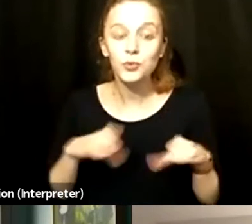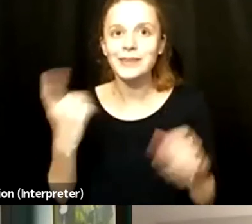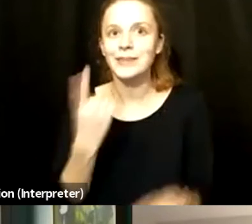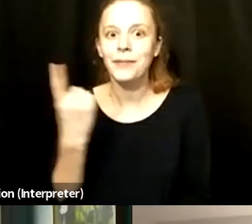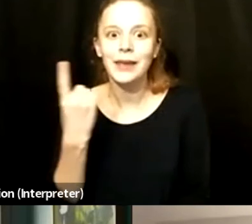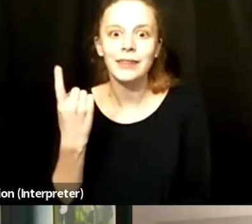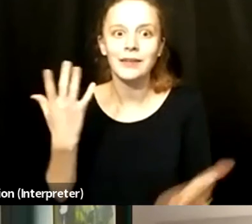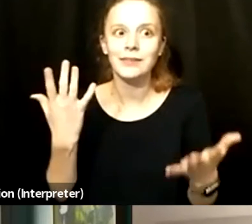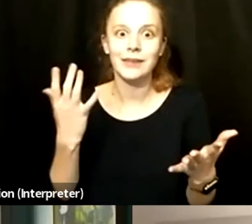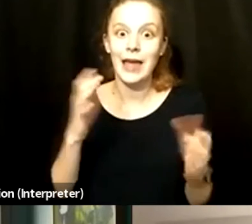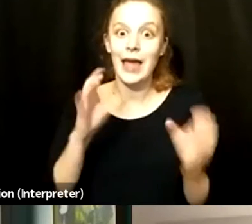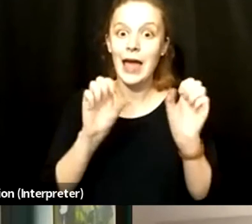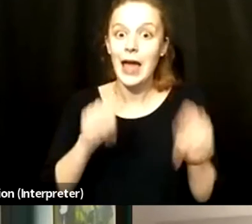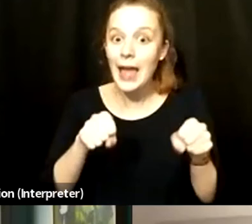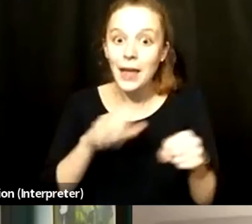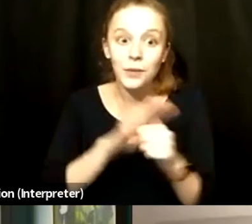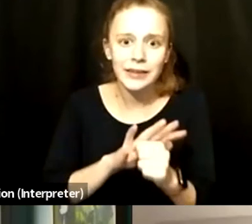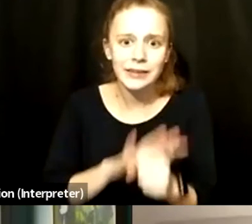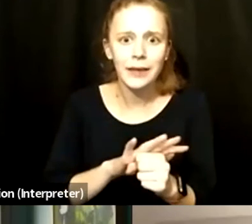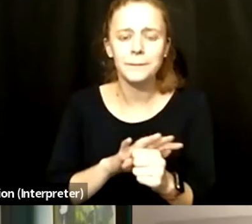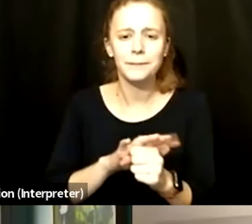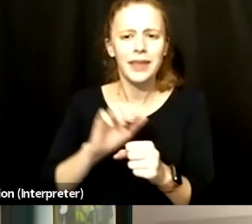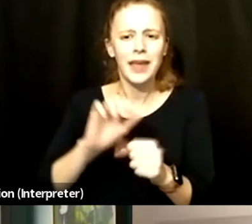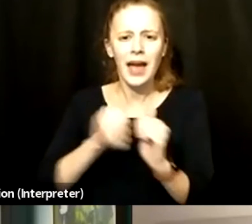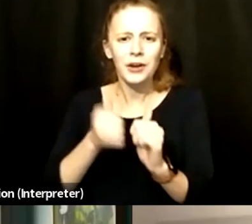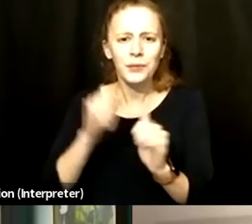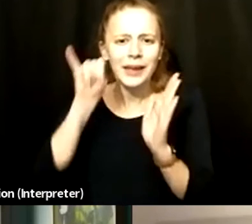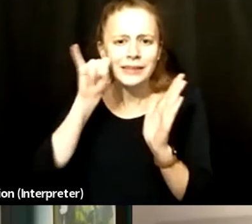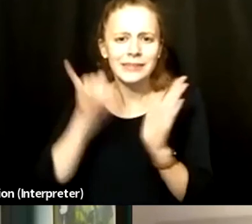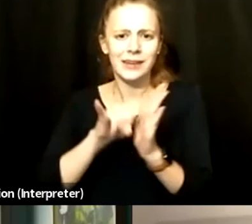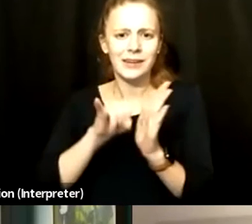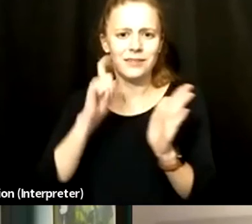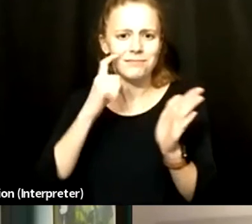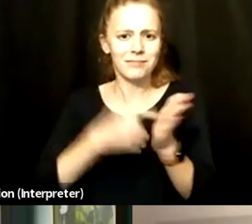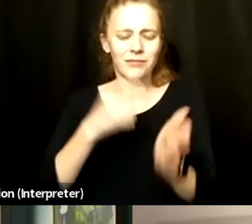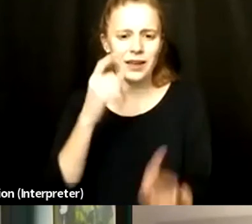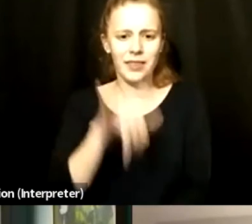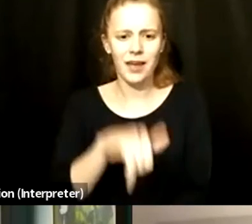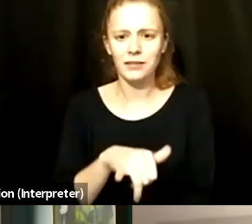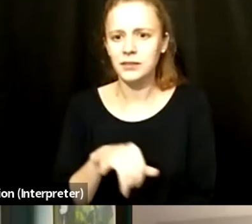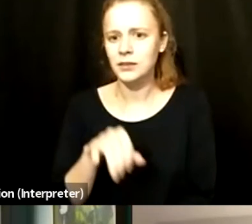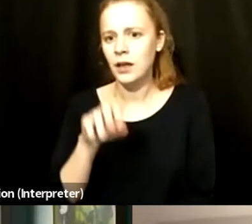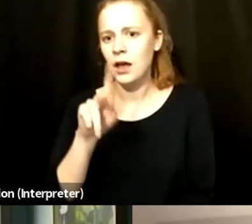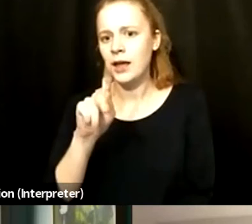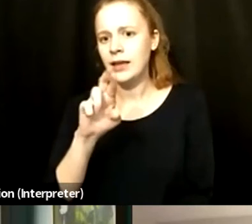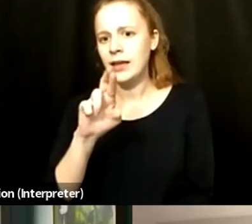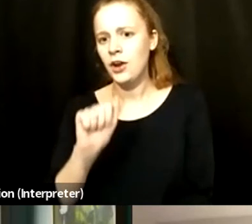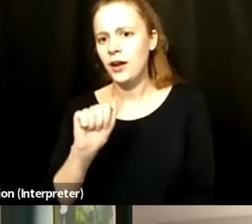that is ableist? How do we identify that? Kara, what do you think? How do we identify when we're being ableist?